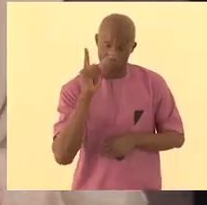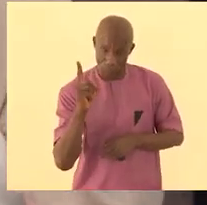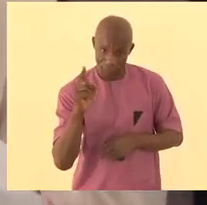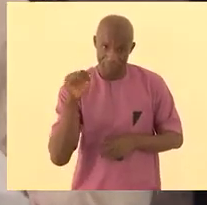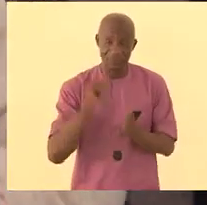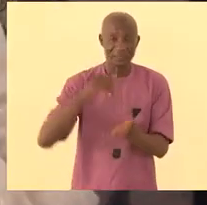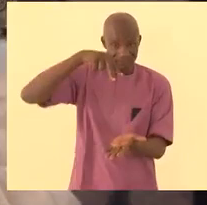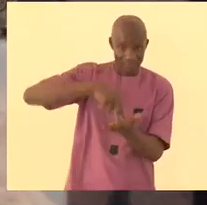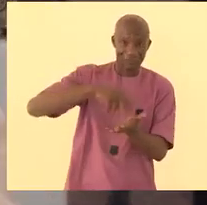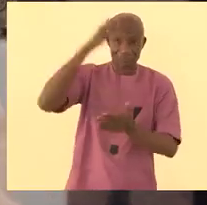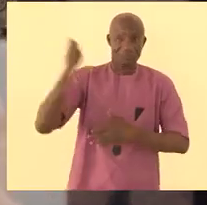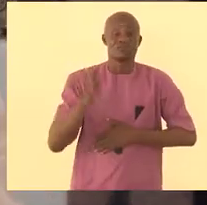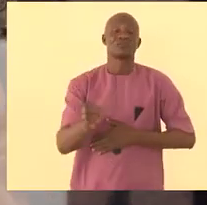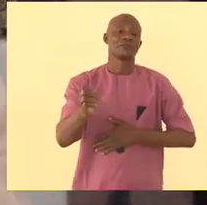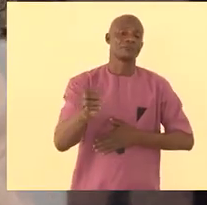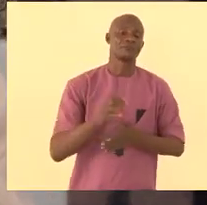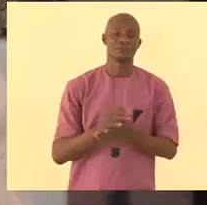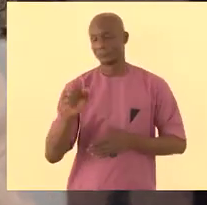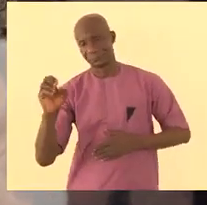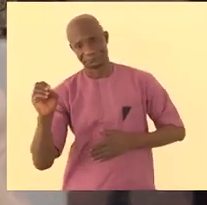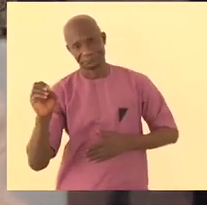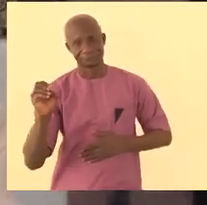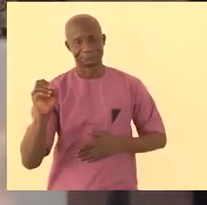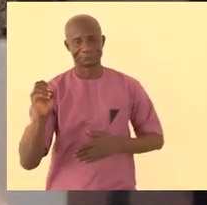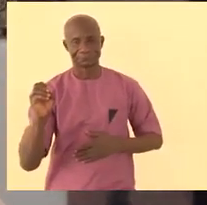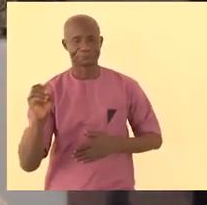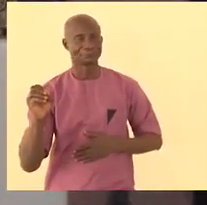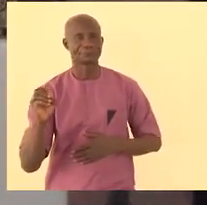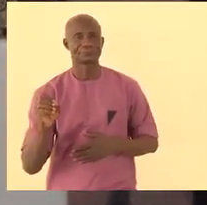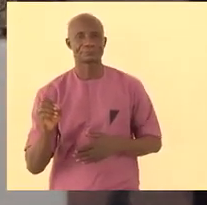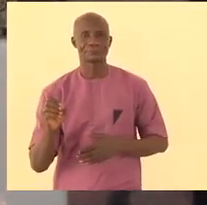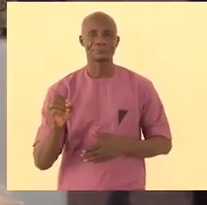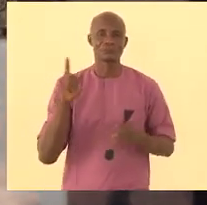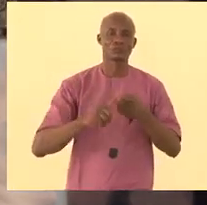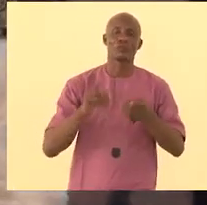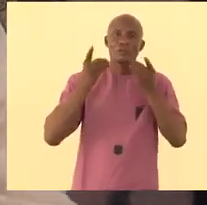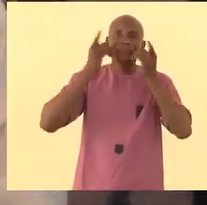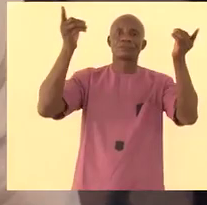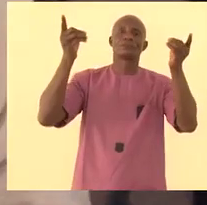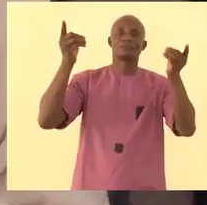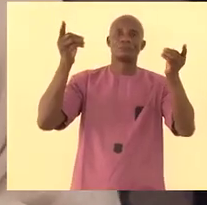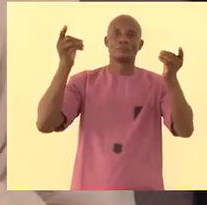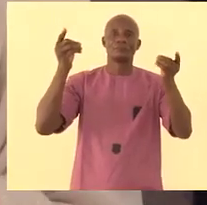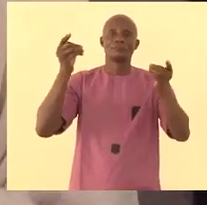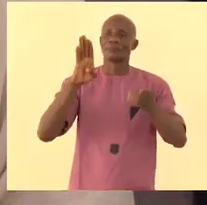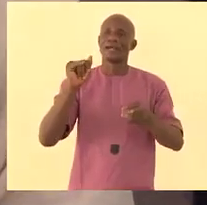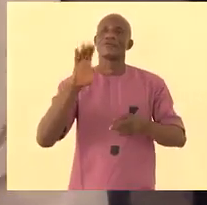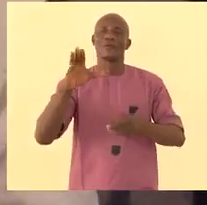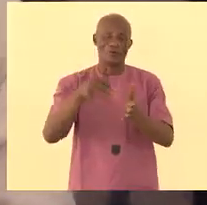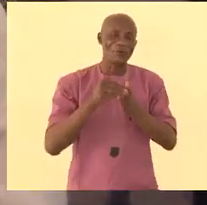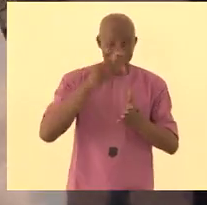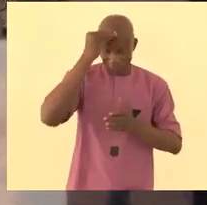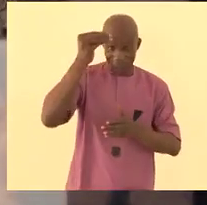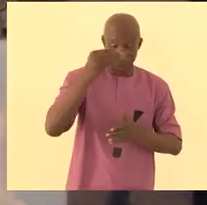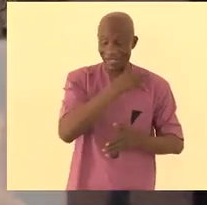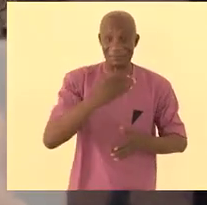and it stands forever. So, to declare that your own opinion and